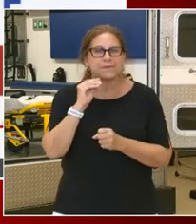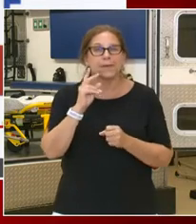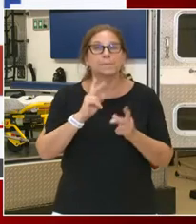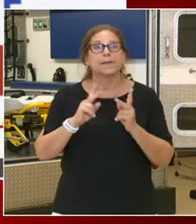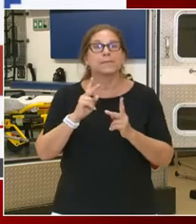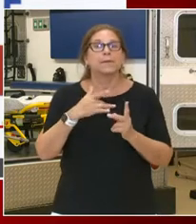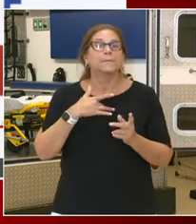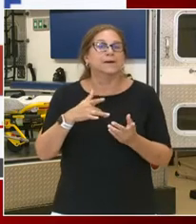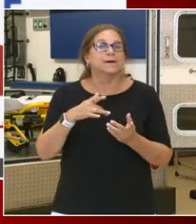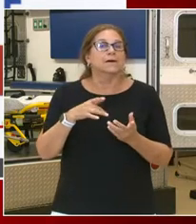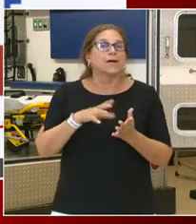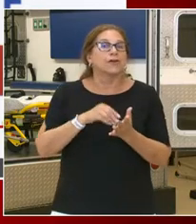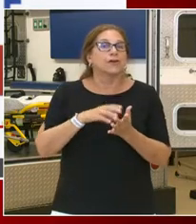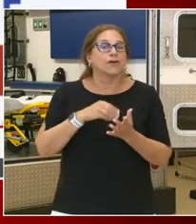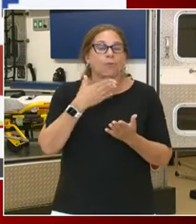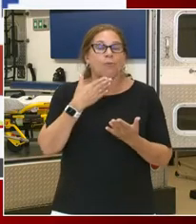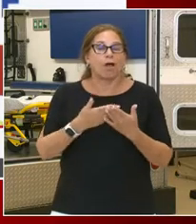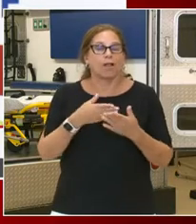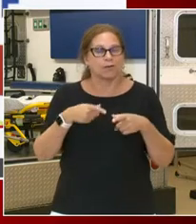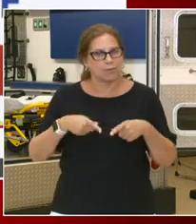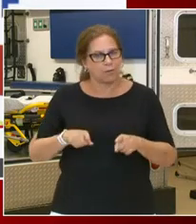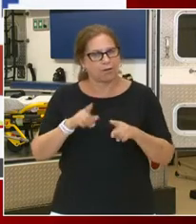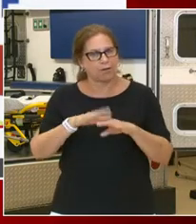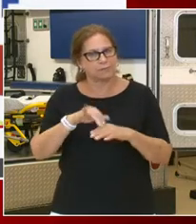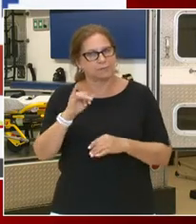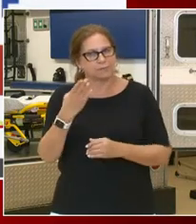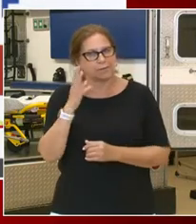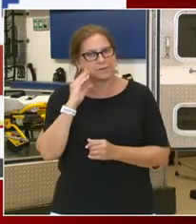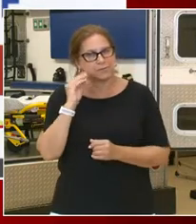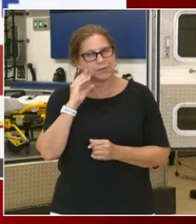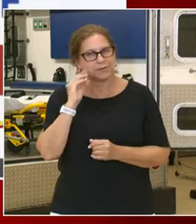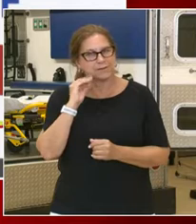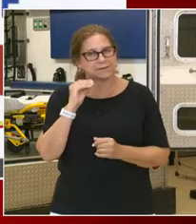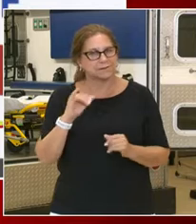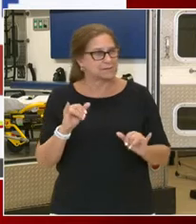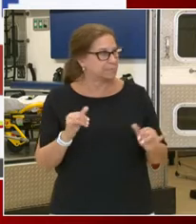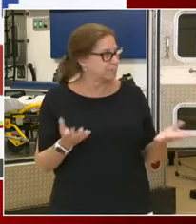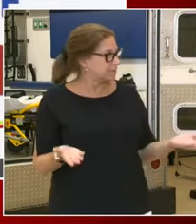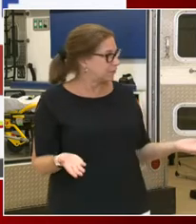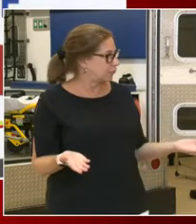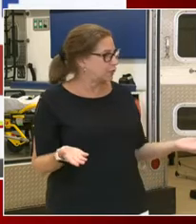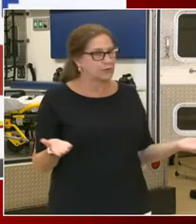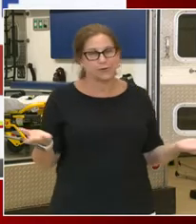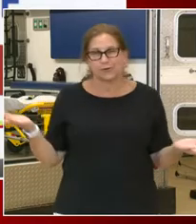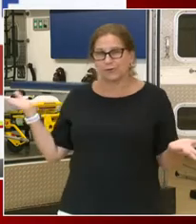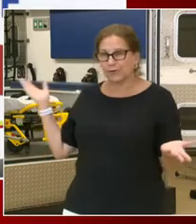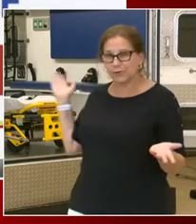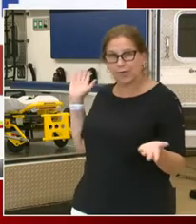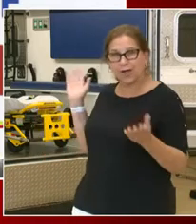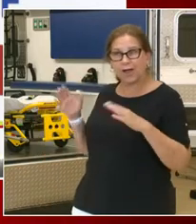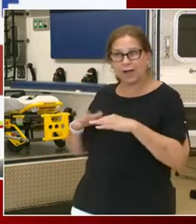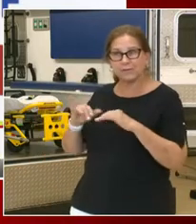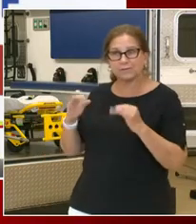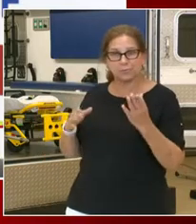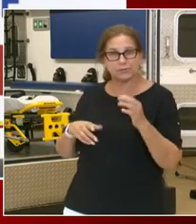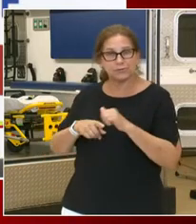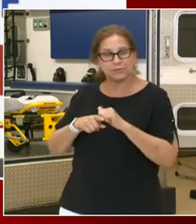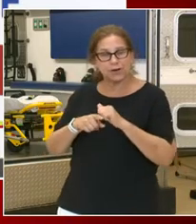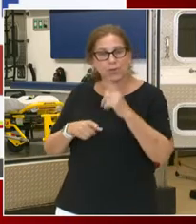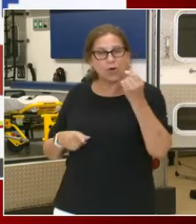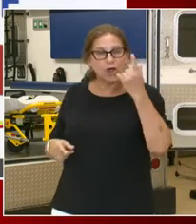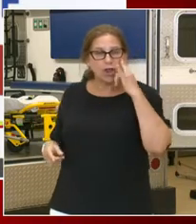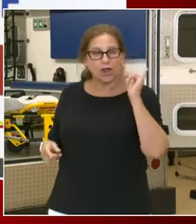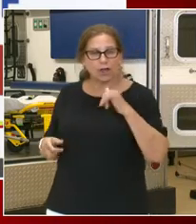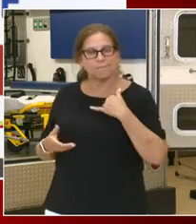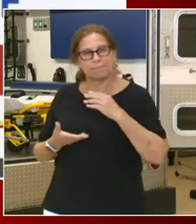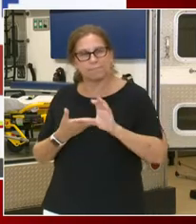the job, as Director Morris Hughes was talking about, as opposed to in a classroom. And so we are investing through this mayor's budget